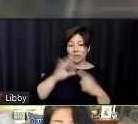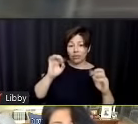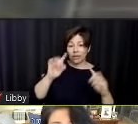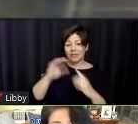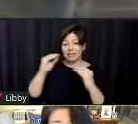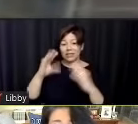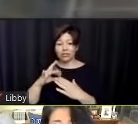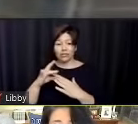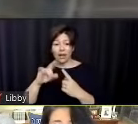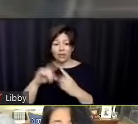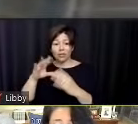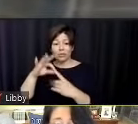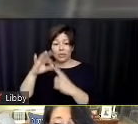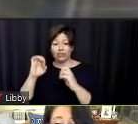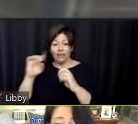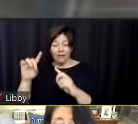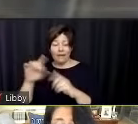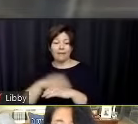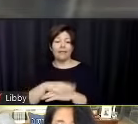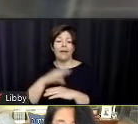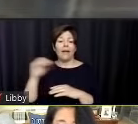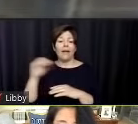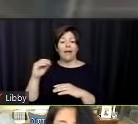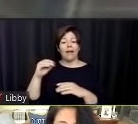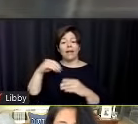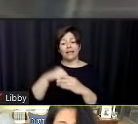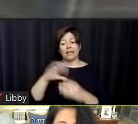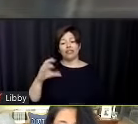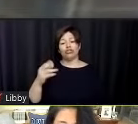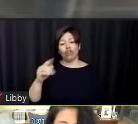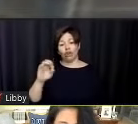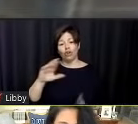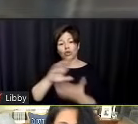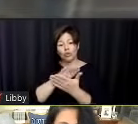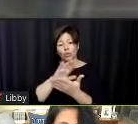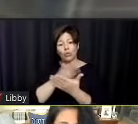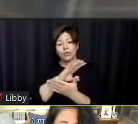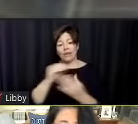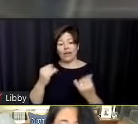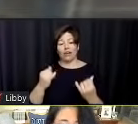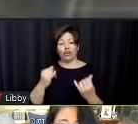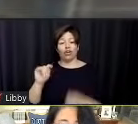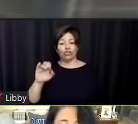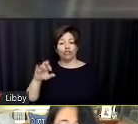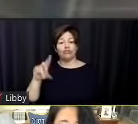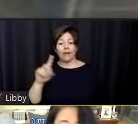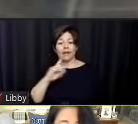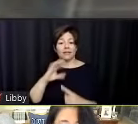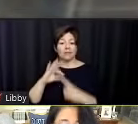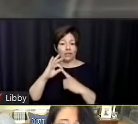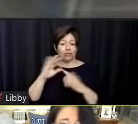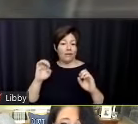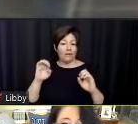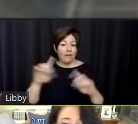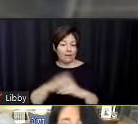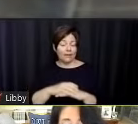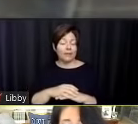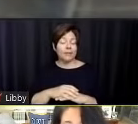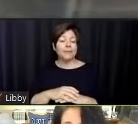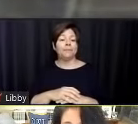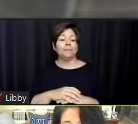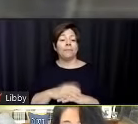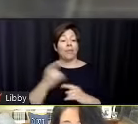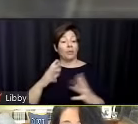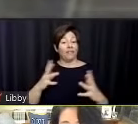Ed, Charting the Course Special Ed in Charter Schools, and Current Trends and Legal Issues in Special Ed. So we're